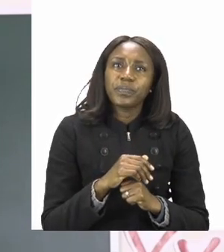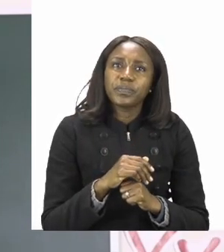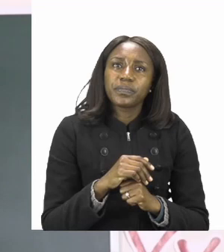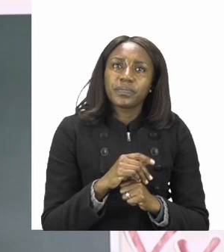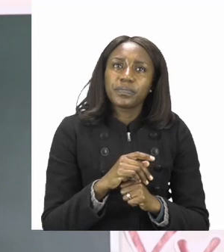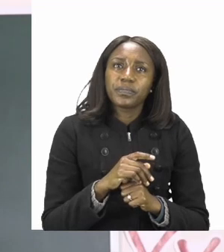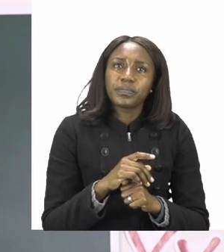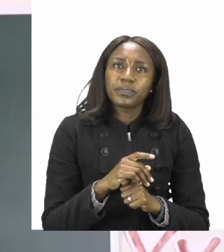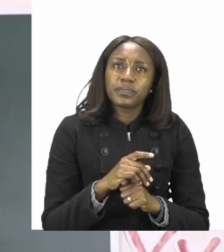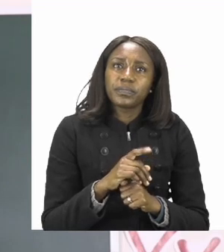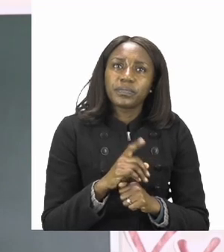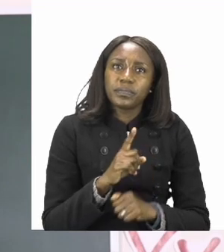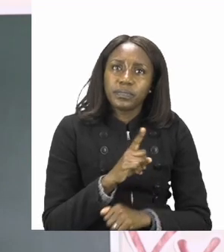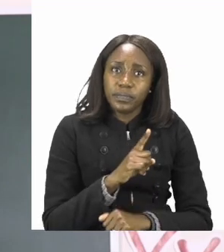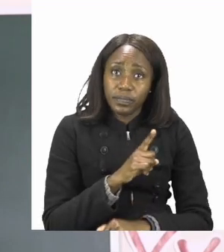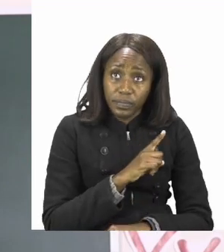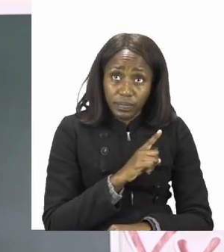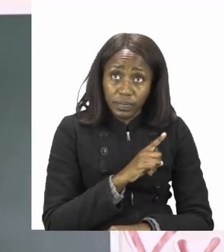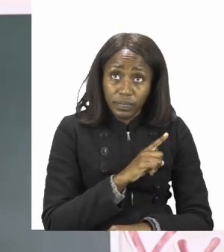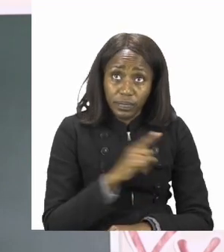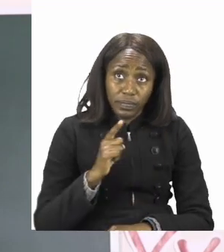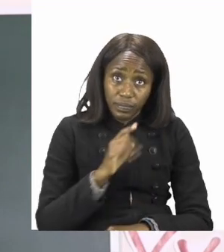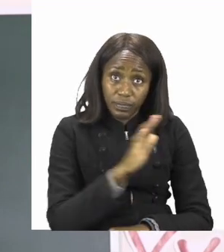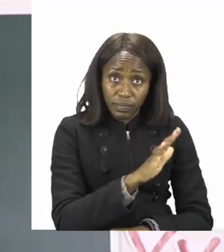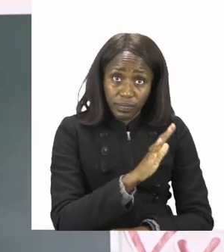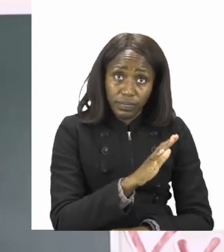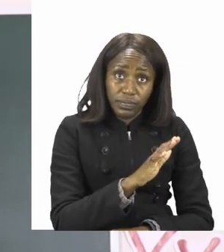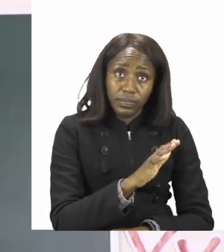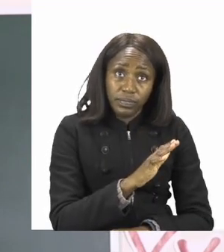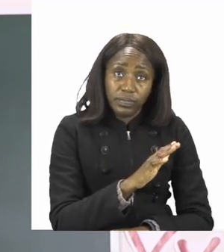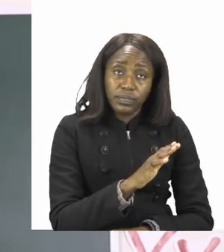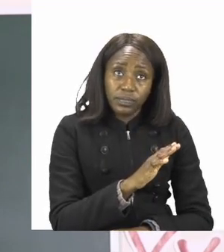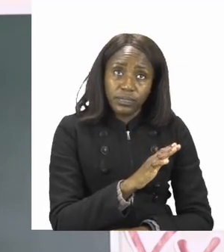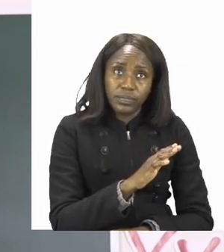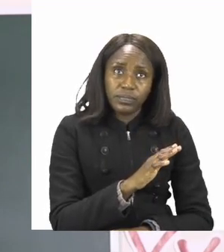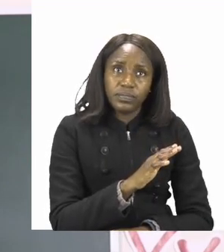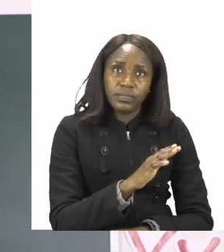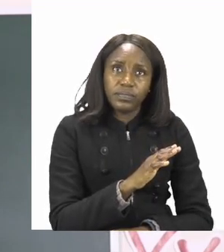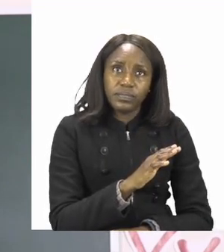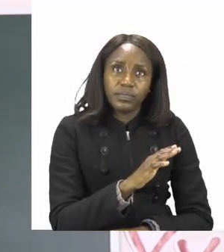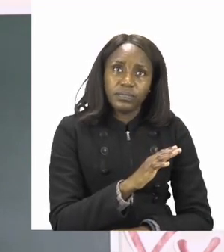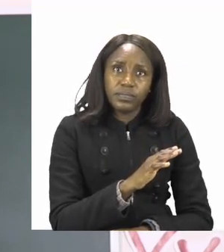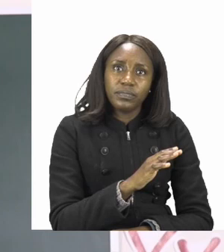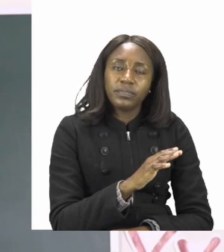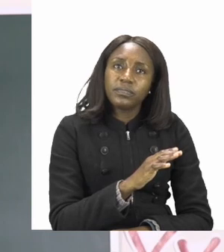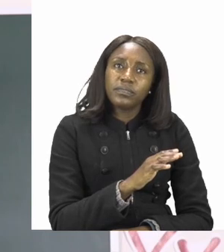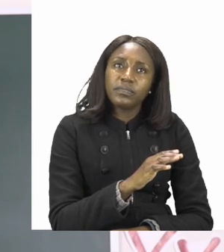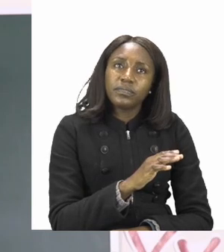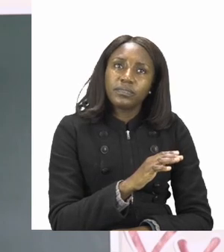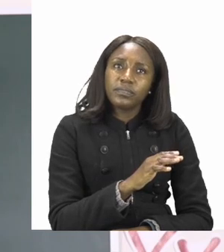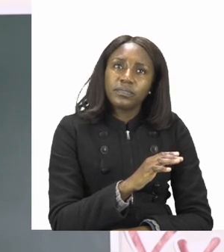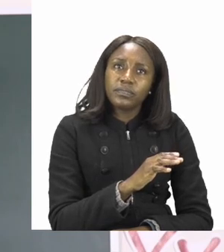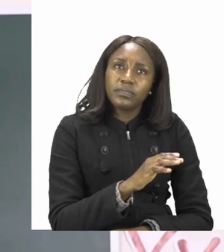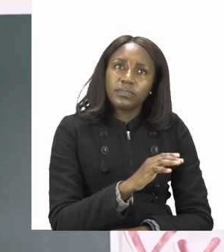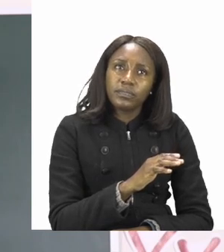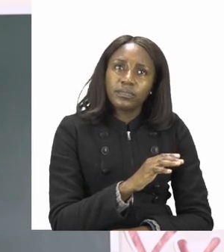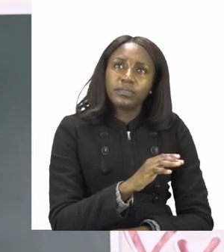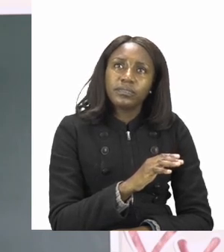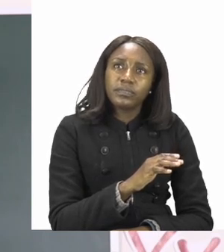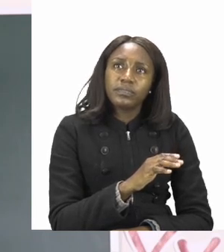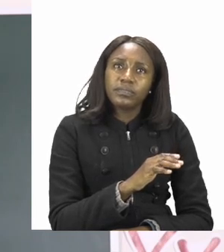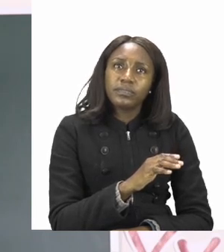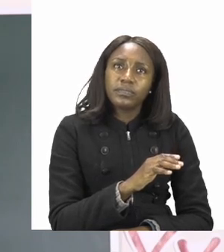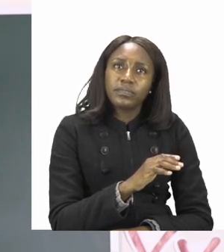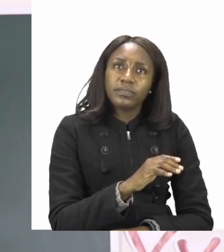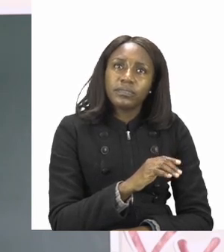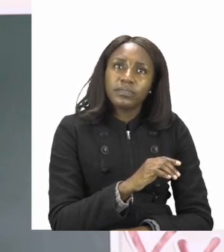we begin at 11. Because remember, we are subtracting. But to find our answer